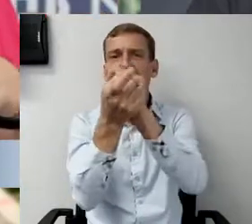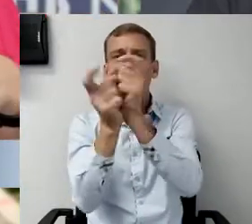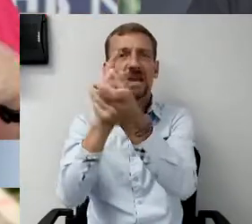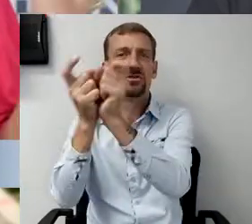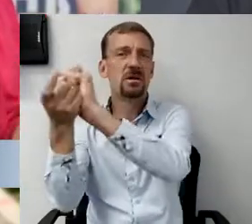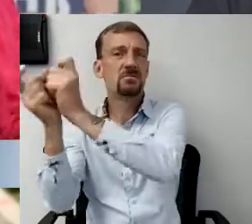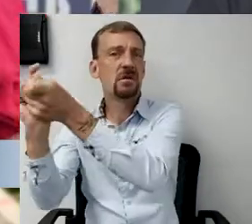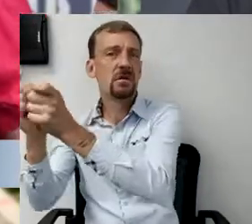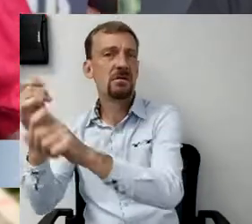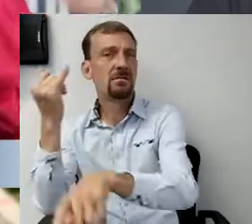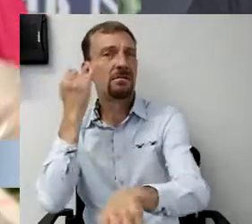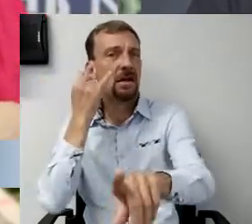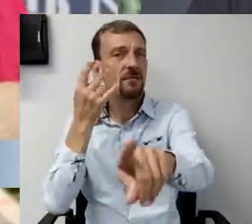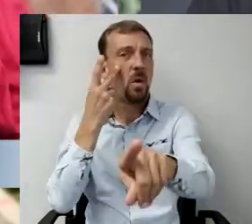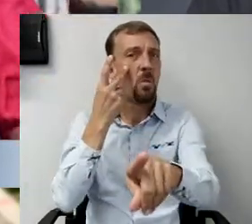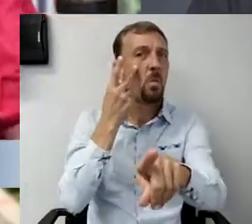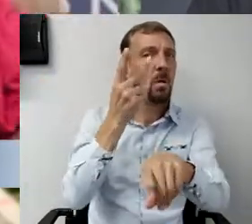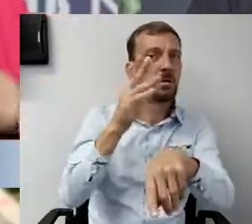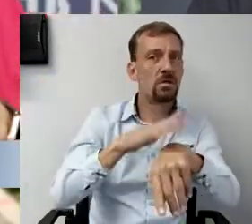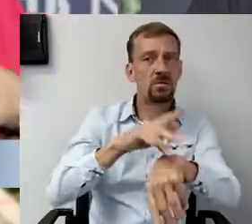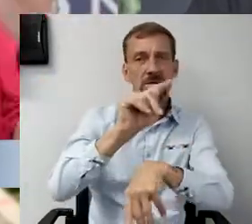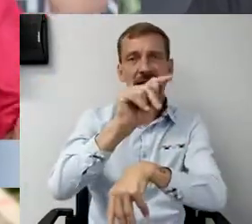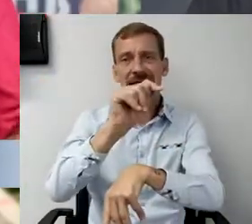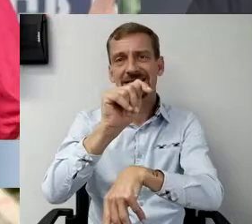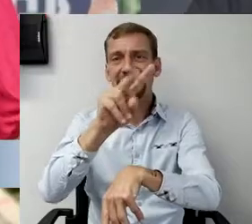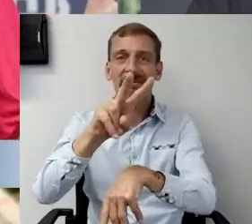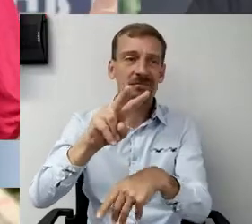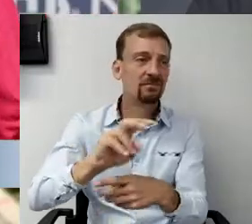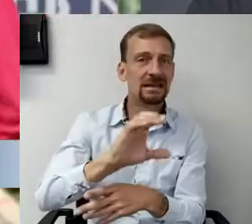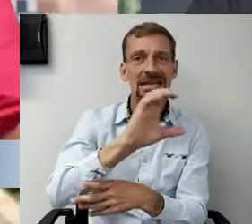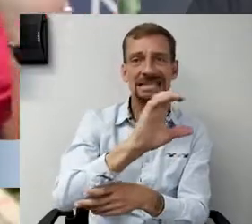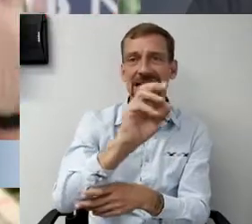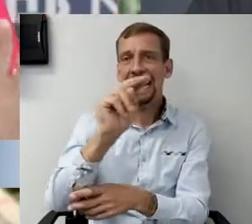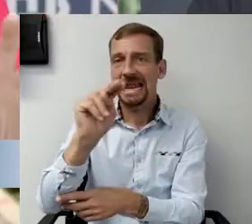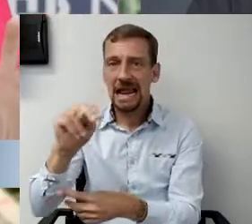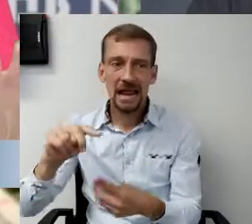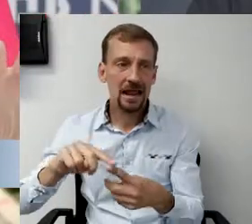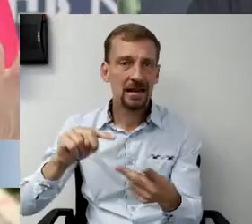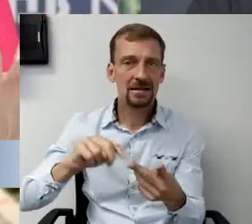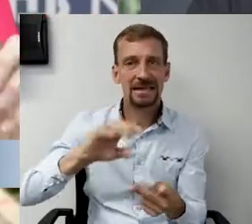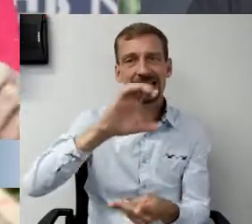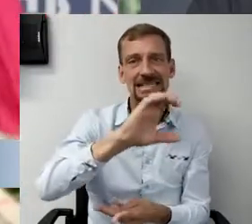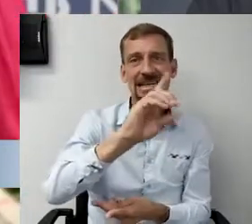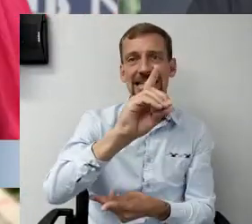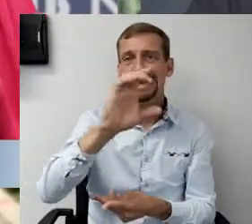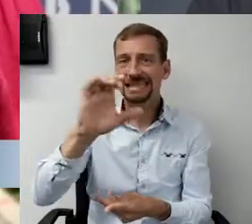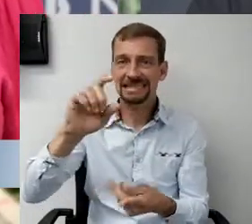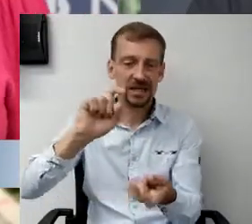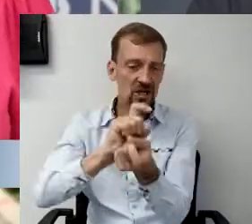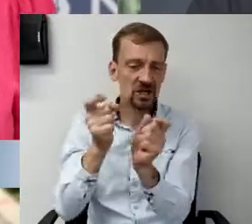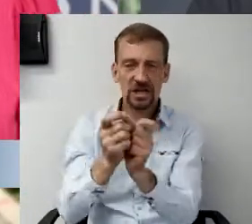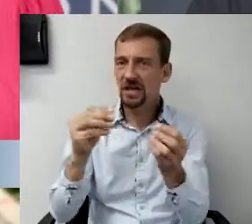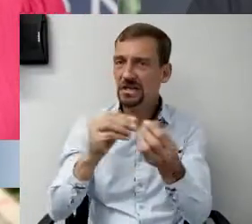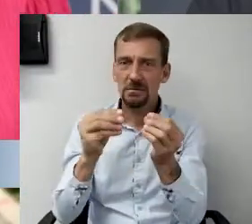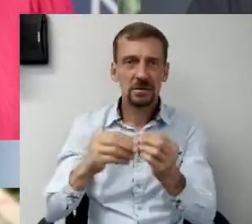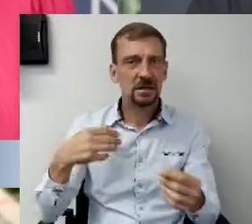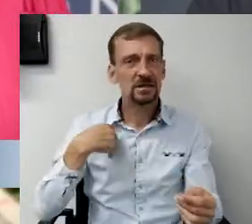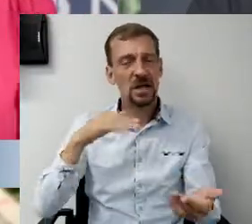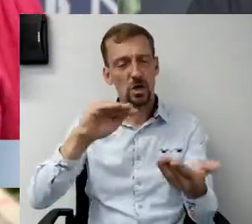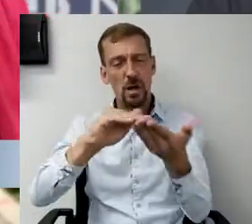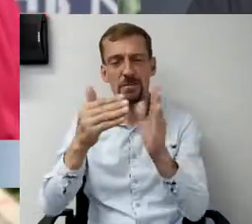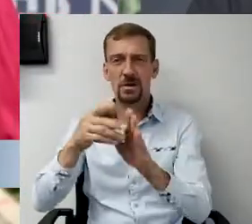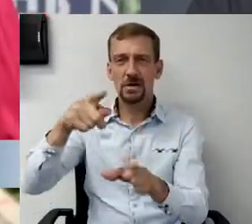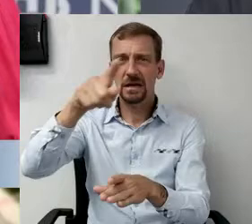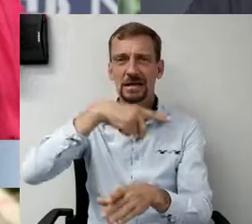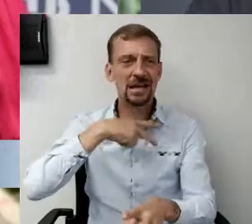you're watching TV, you're on CNN, or Dr. Fauci was just on, the CDC just reported some numbers, and the community, it's